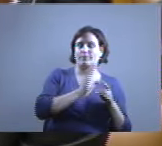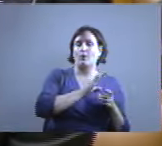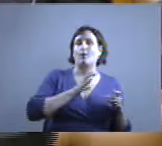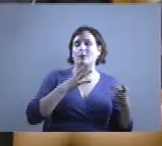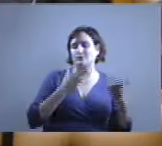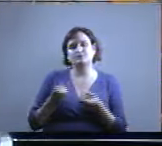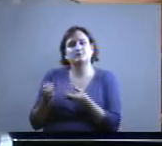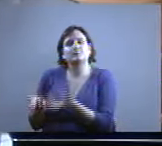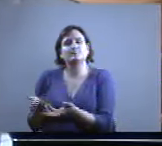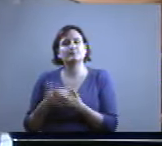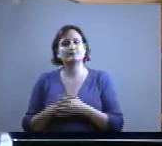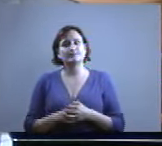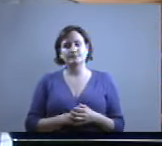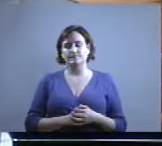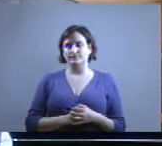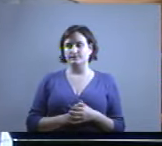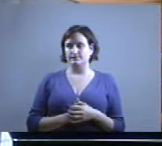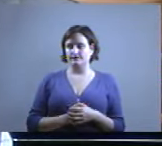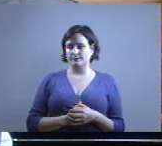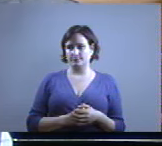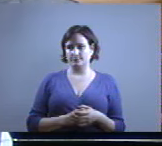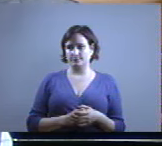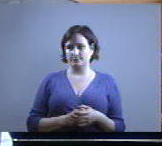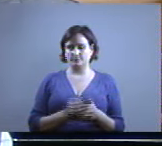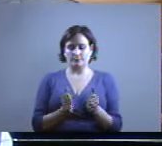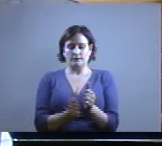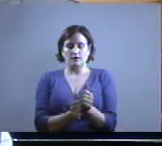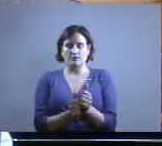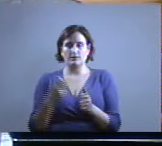very much. Deputy Minister of Sports.